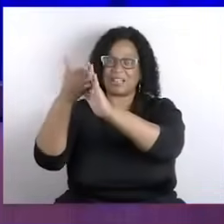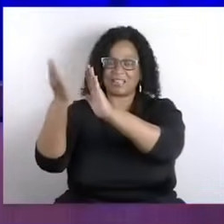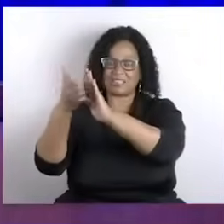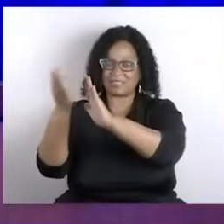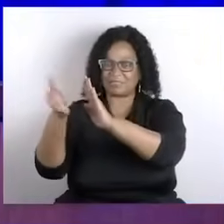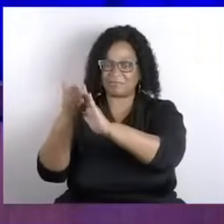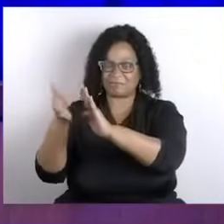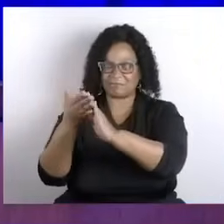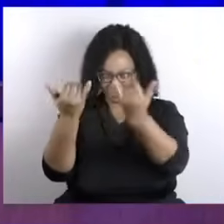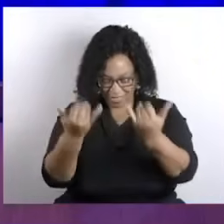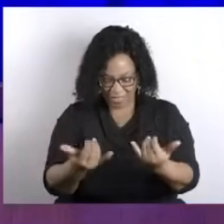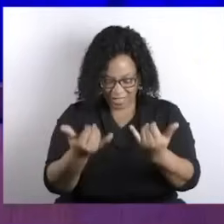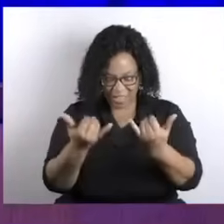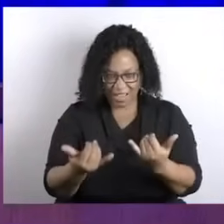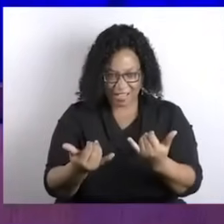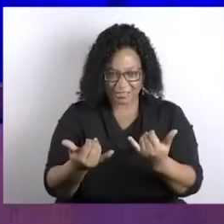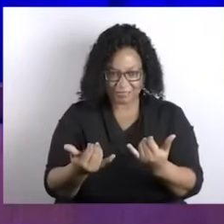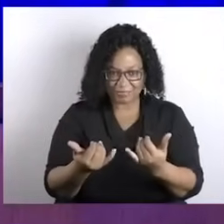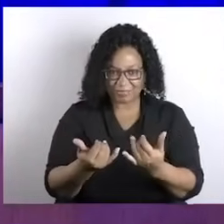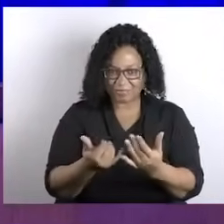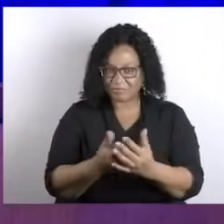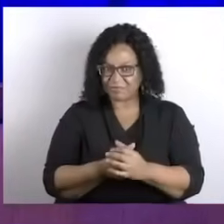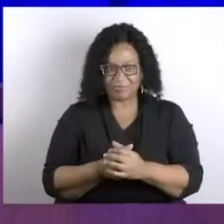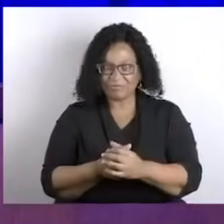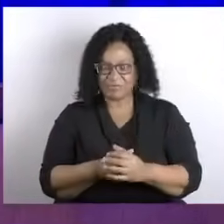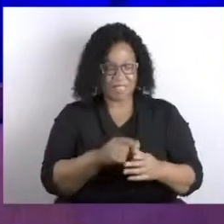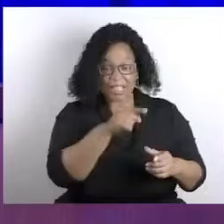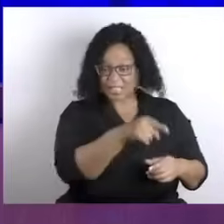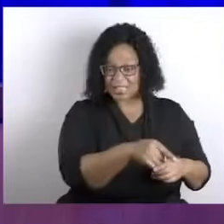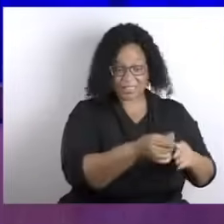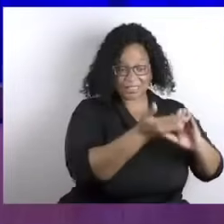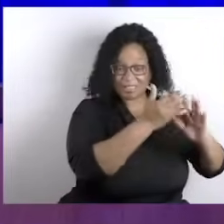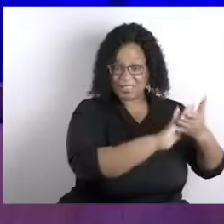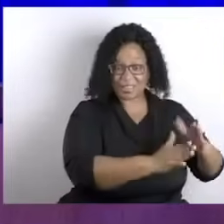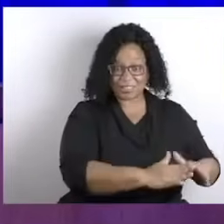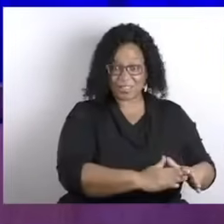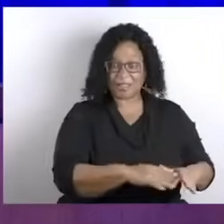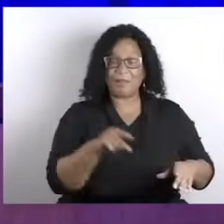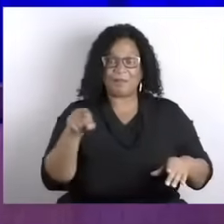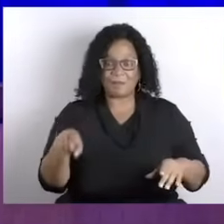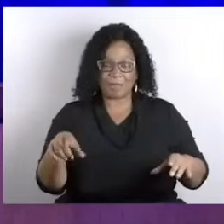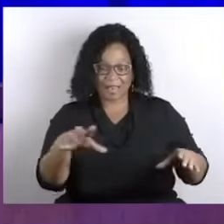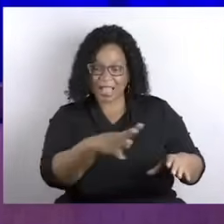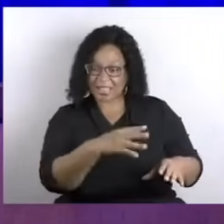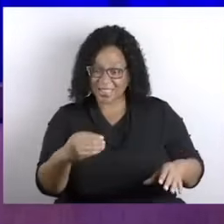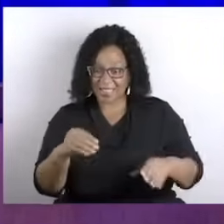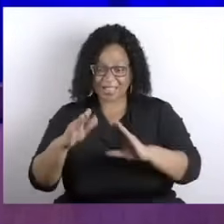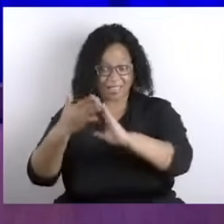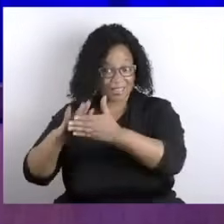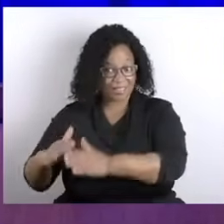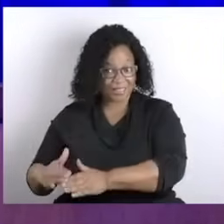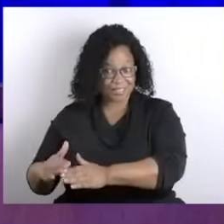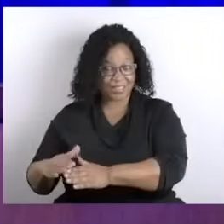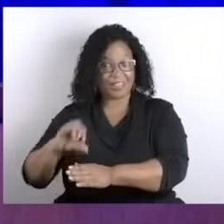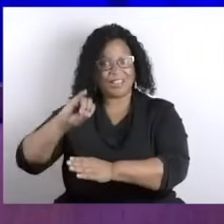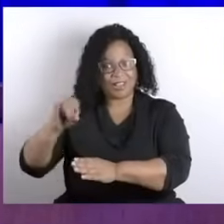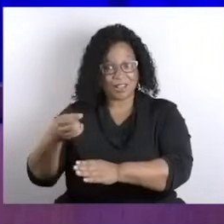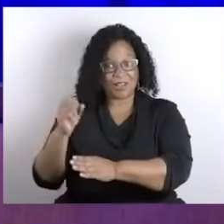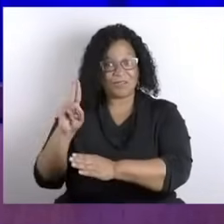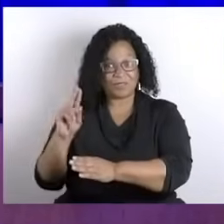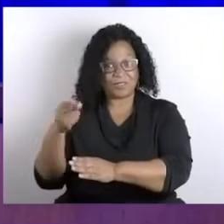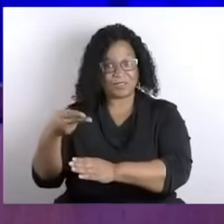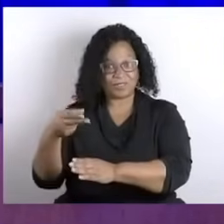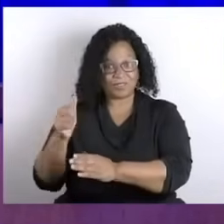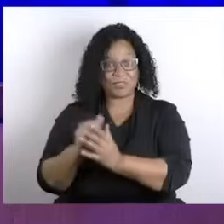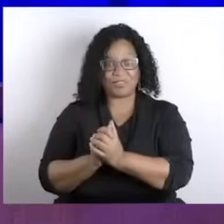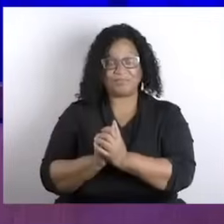right where you are. It's not just Jerusalem, it's likewise Judah. And the question is, can